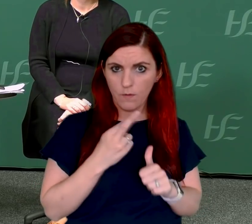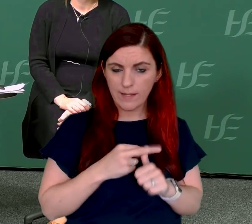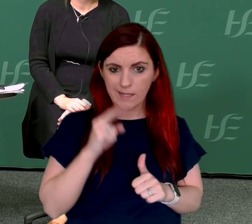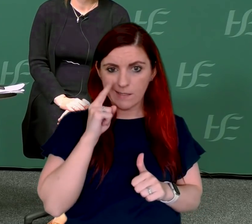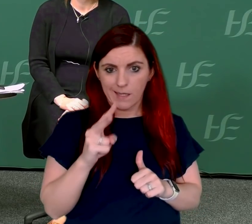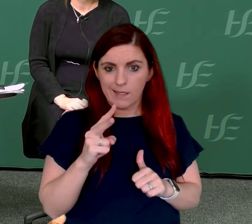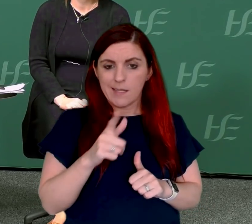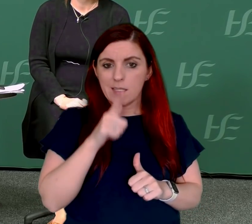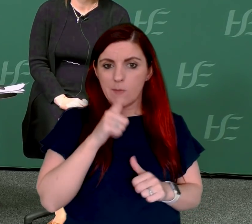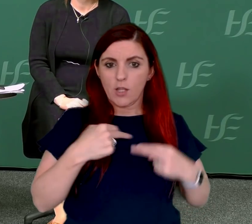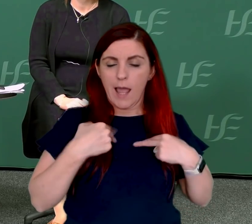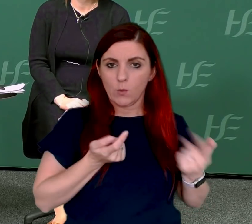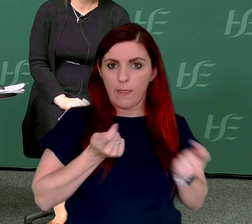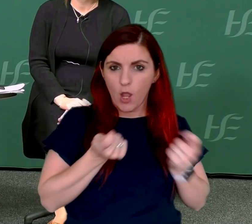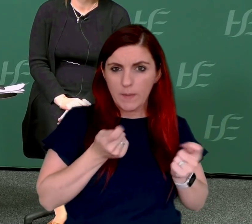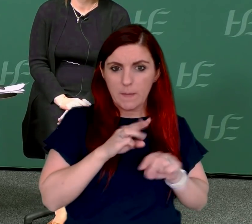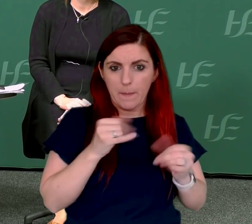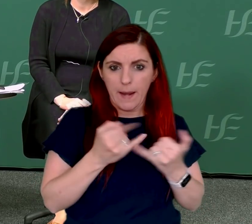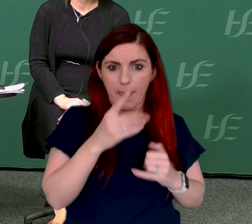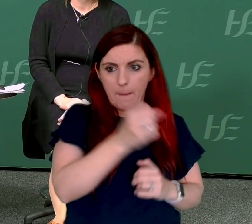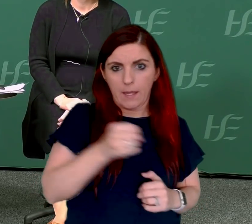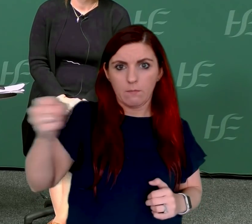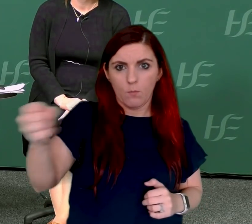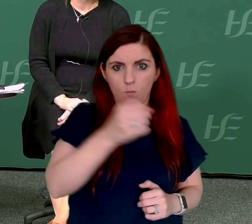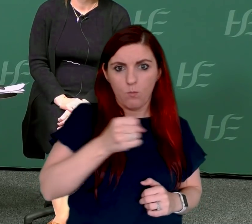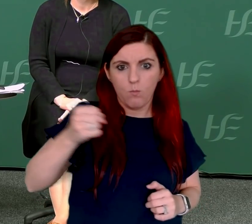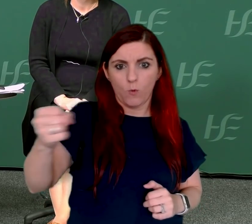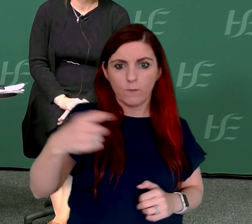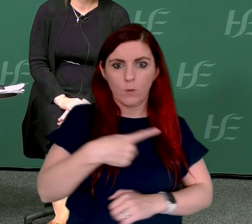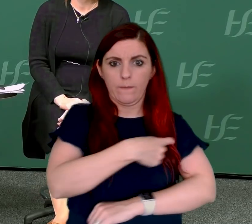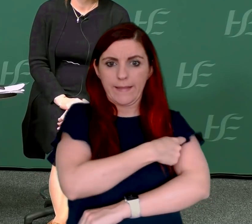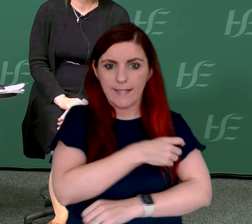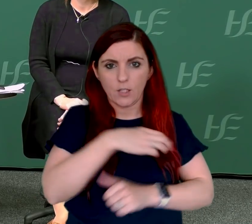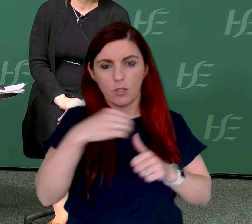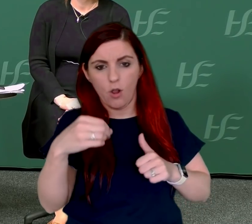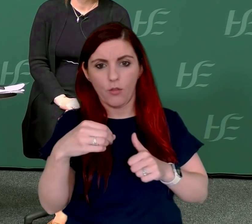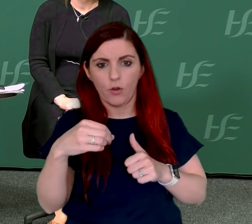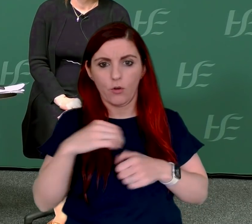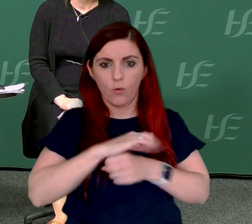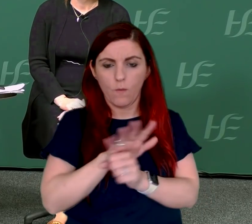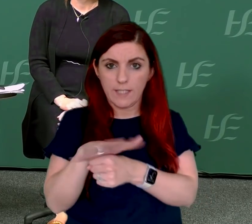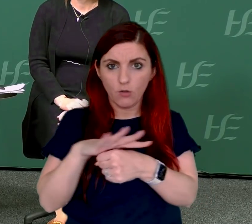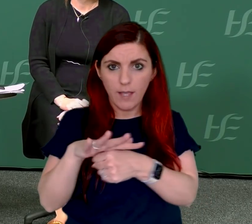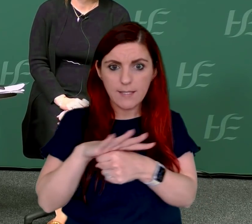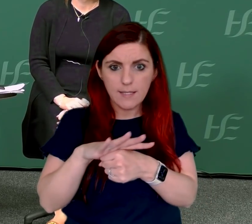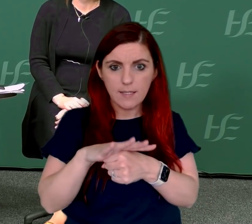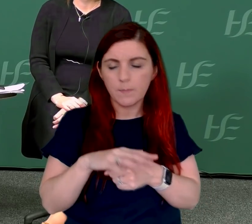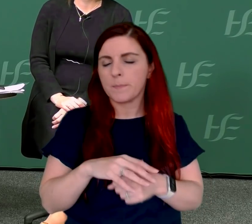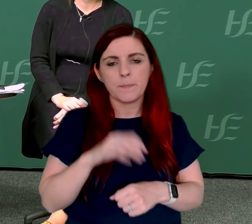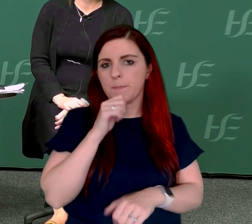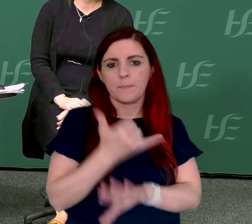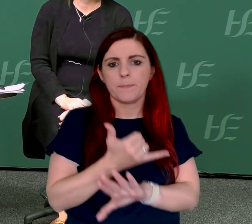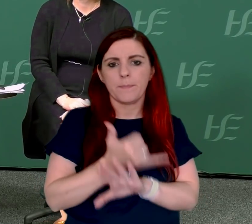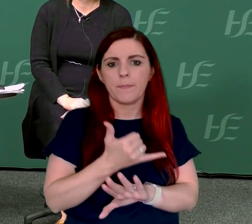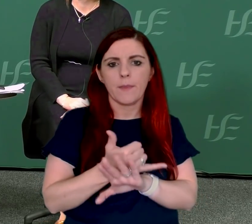and language therapists and people like that being redeployed into vaccination and other COVID areas? No, we went through a lot